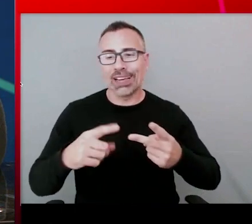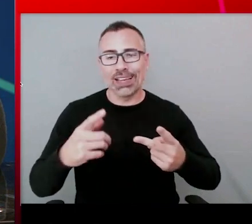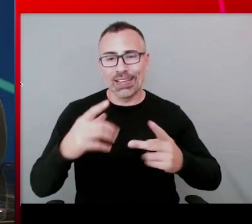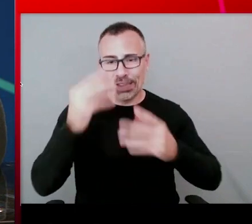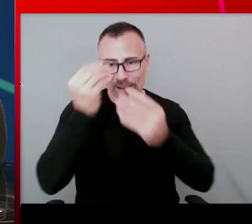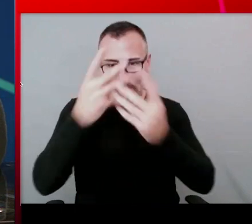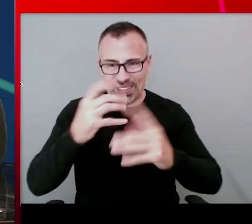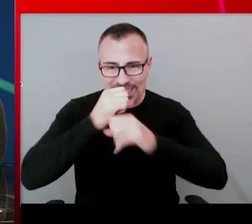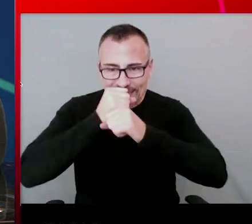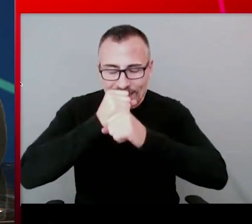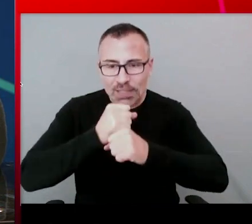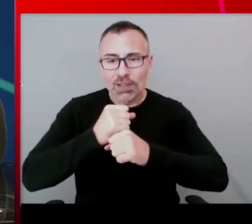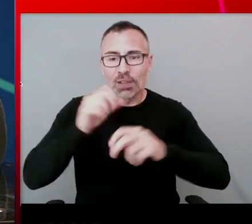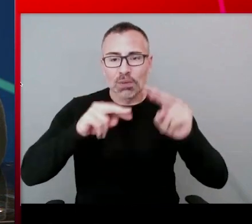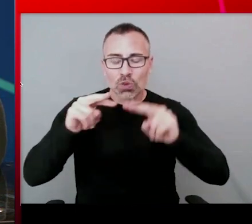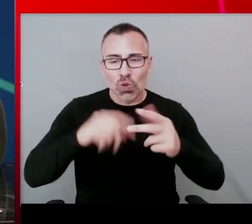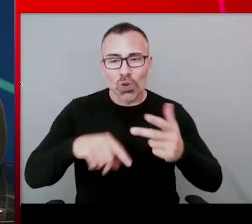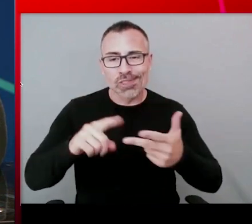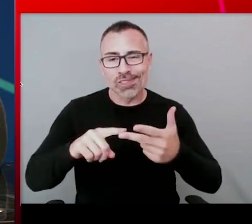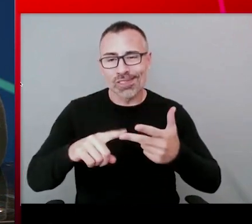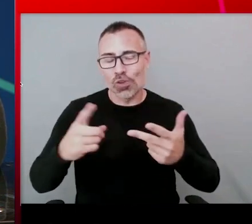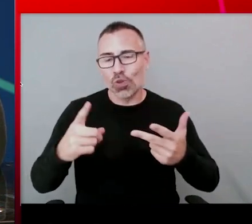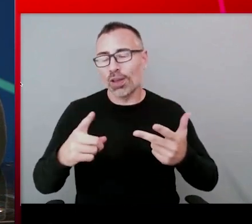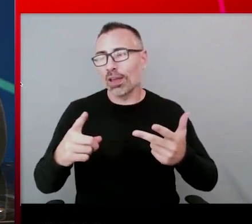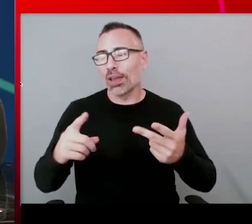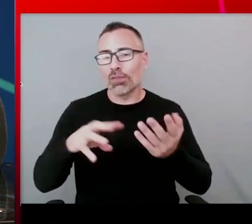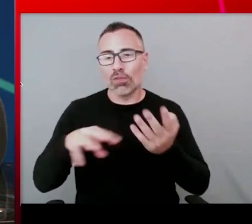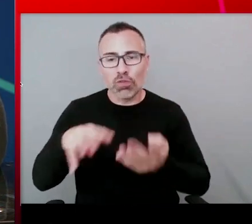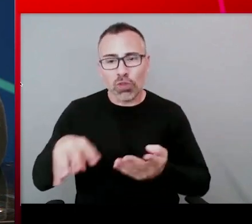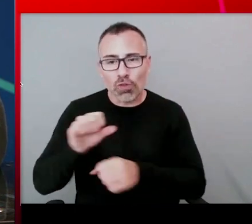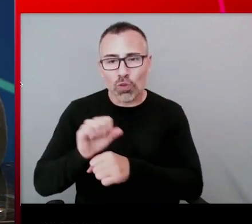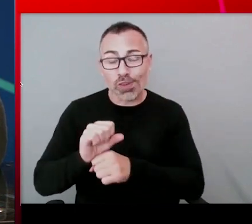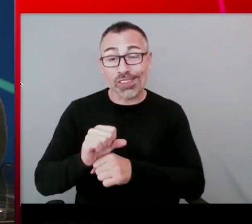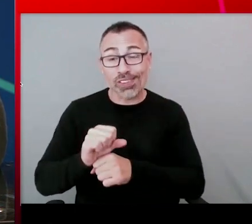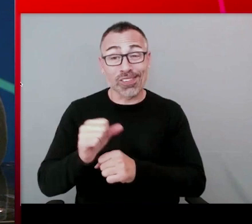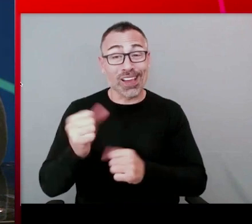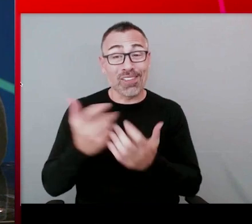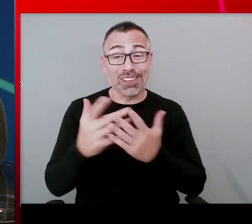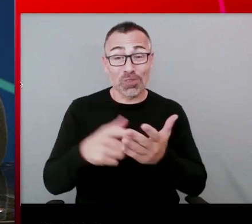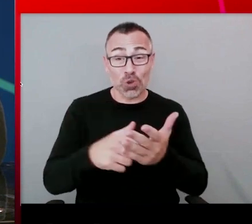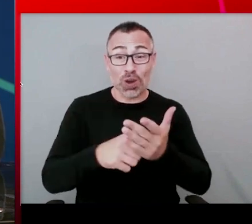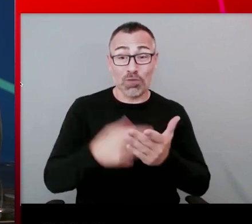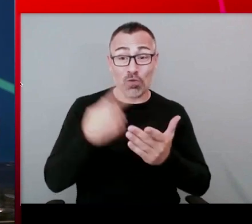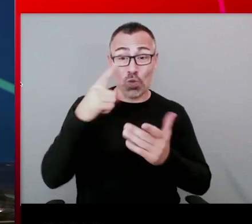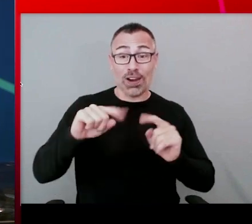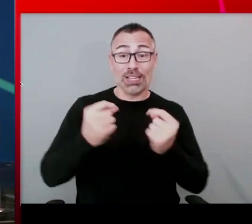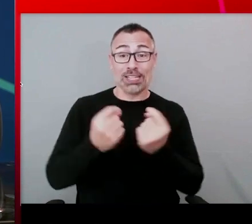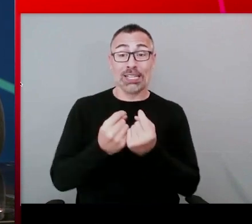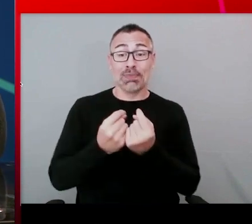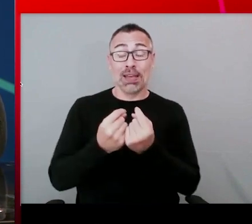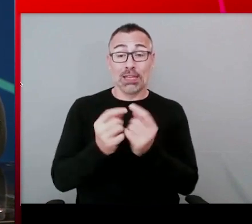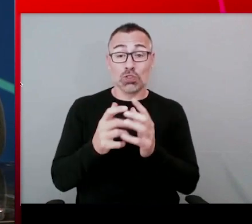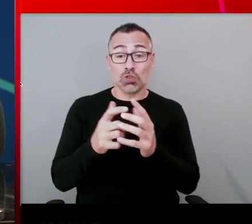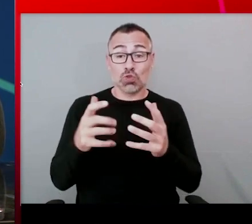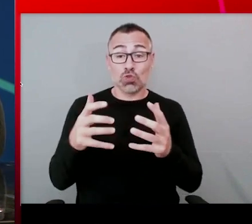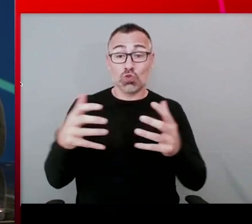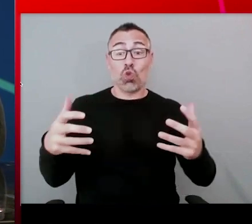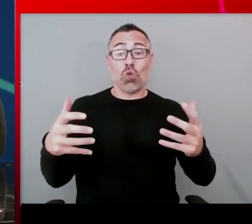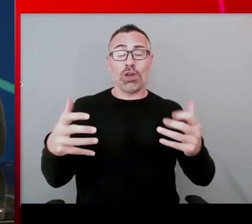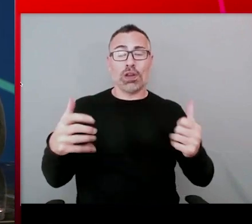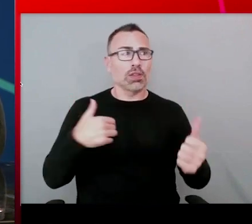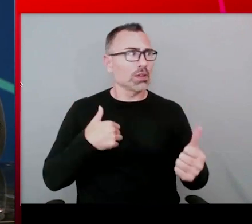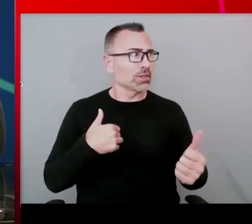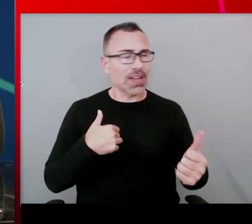control and approval flows and all the stuff that you need for any team that's growing. Yeah. And soon you realize, well, I don't have a dedicated team to